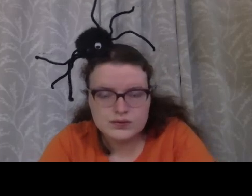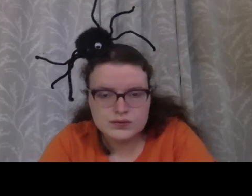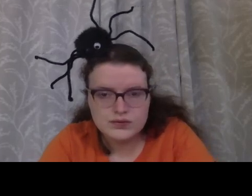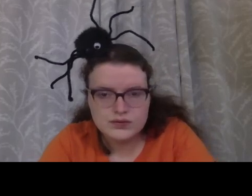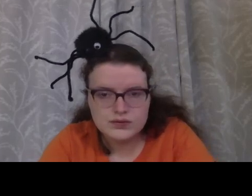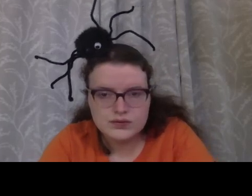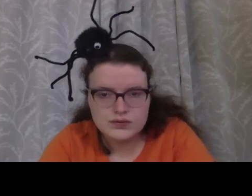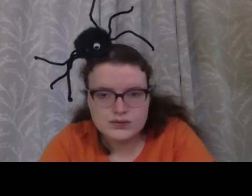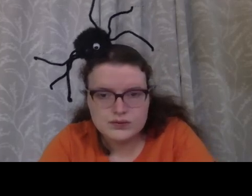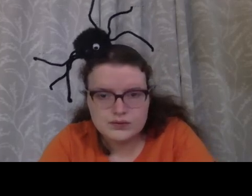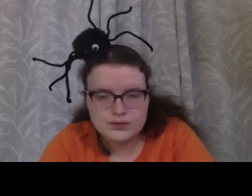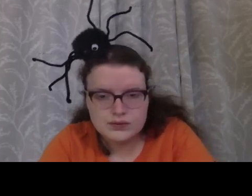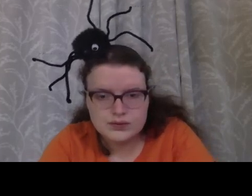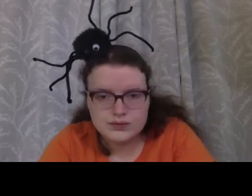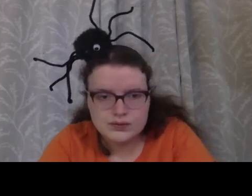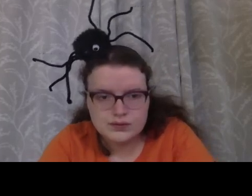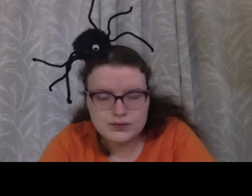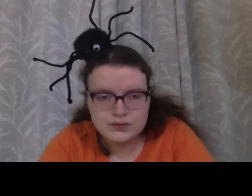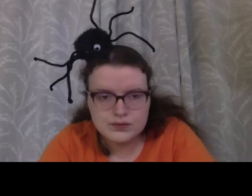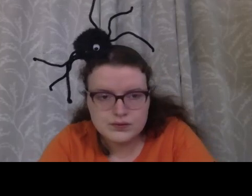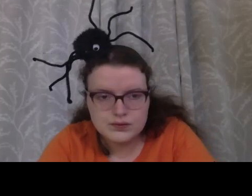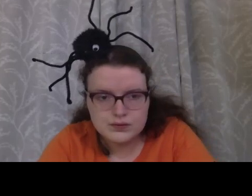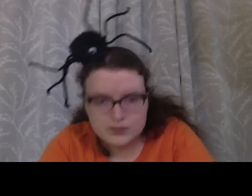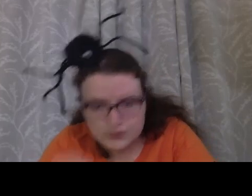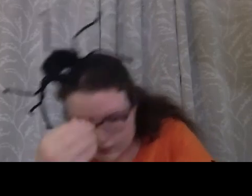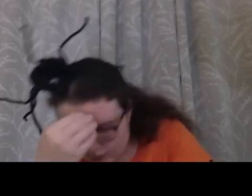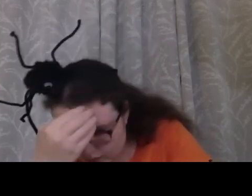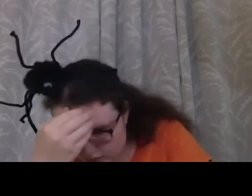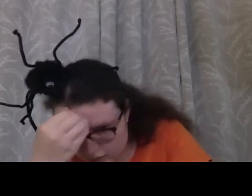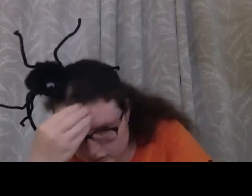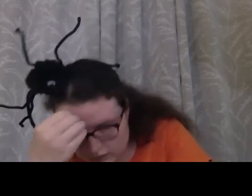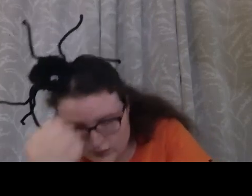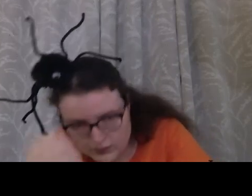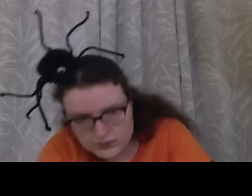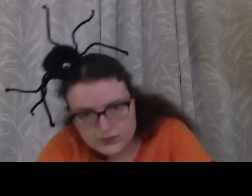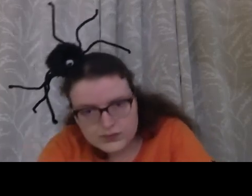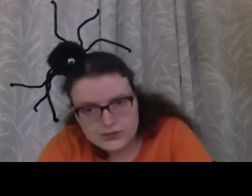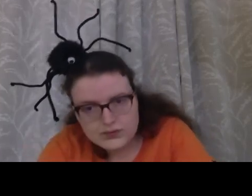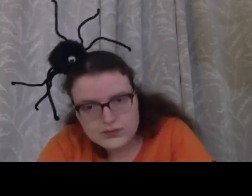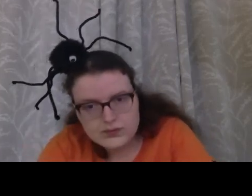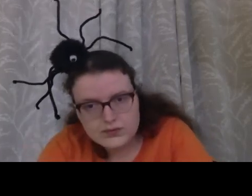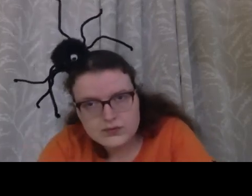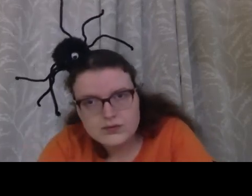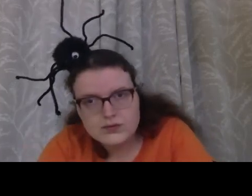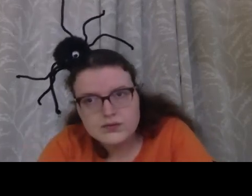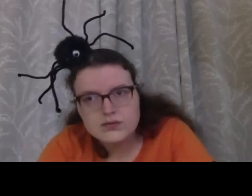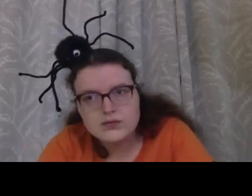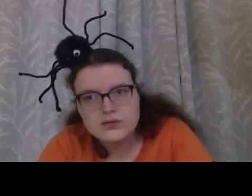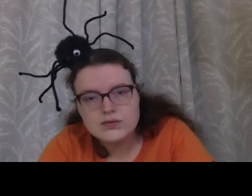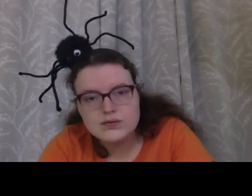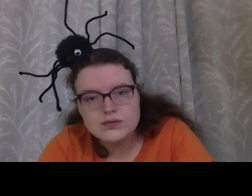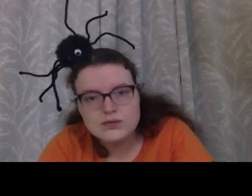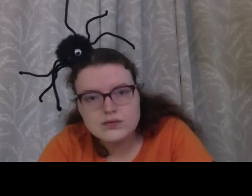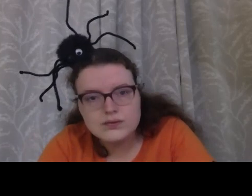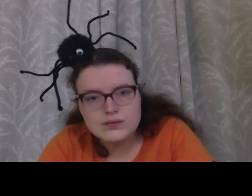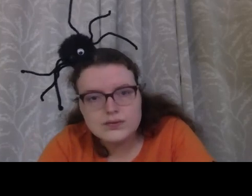the school district itself, which kind of causes problems because either it's something they